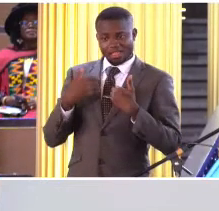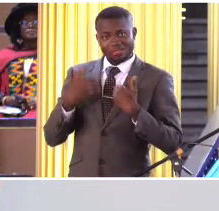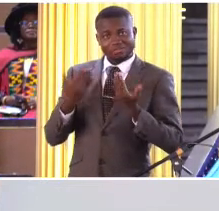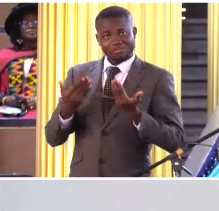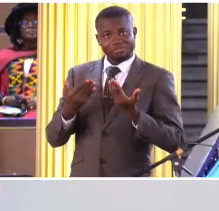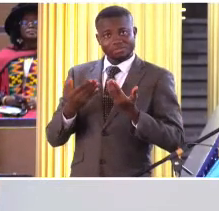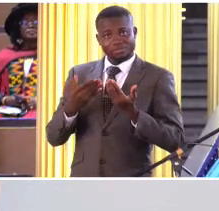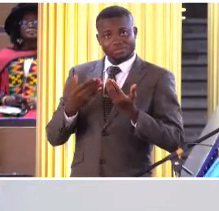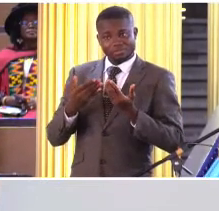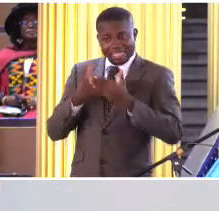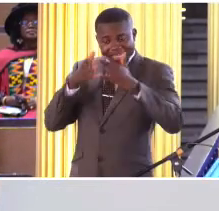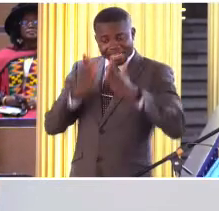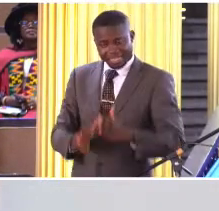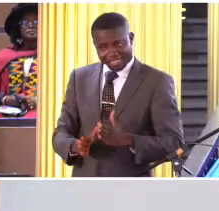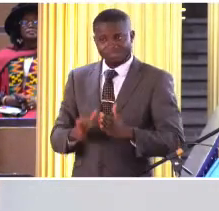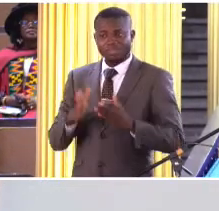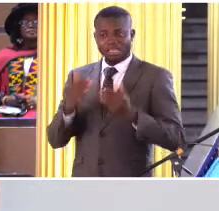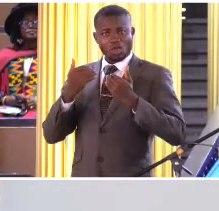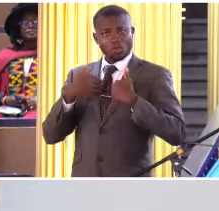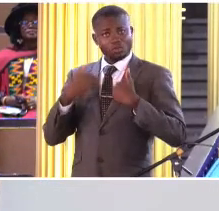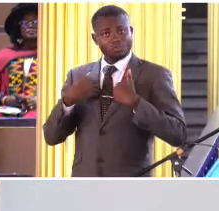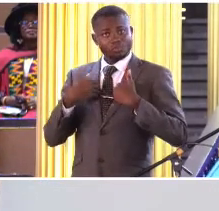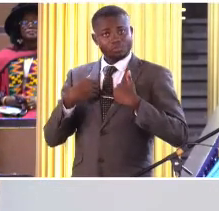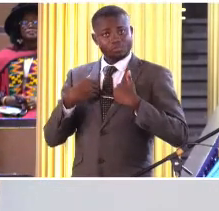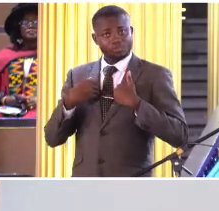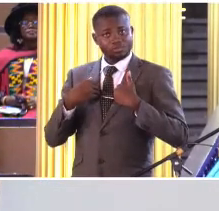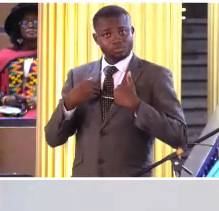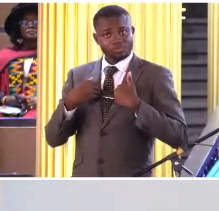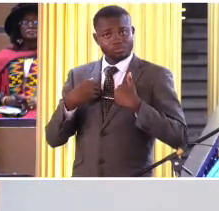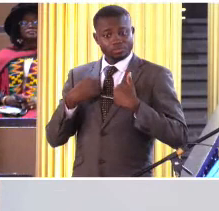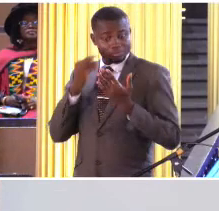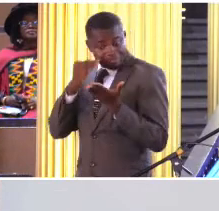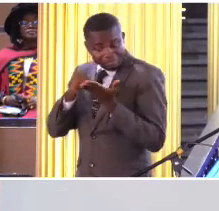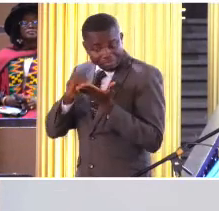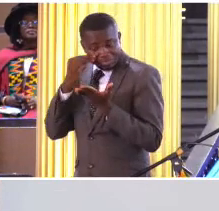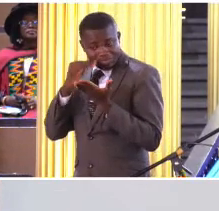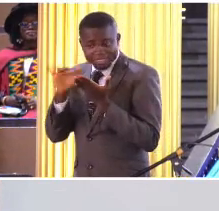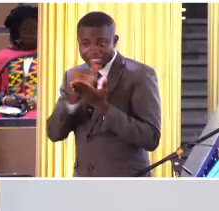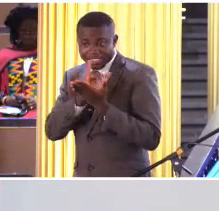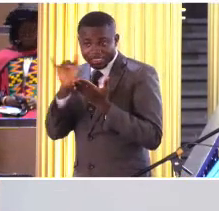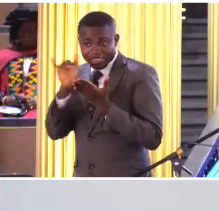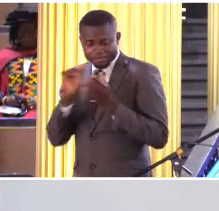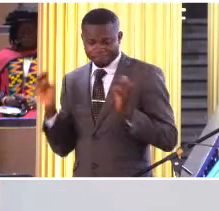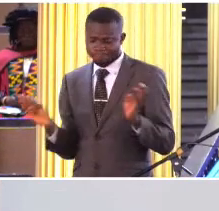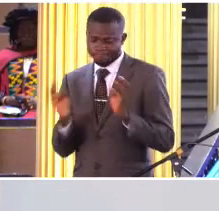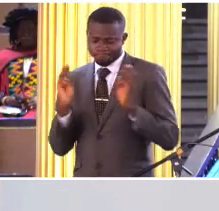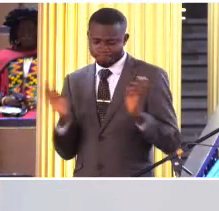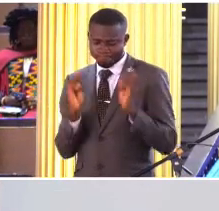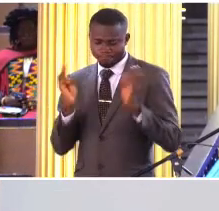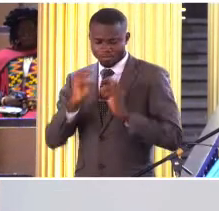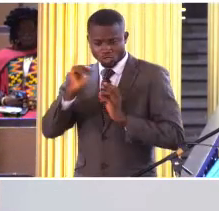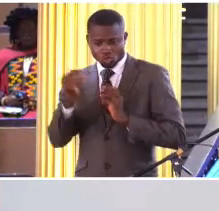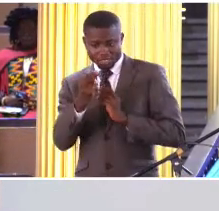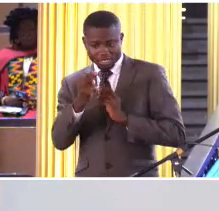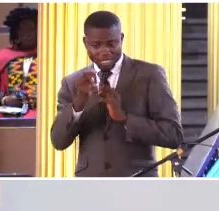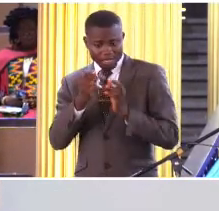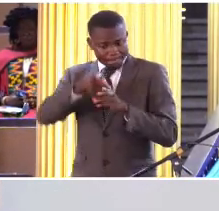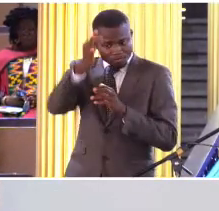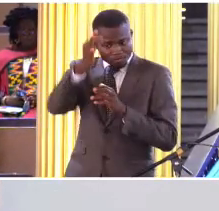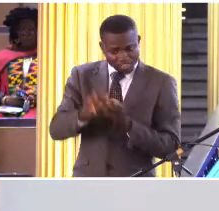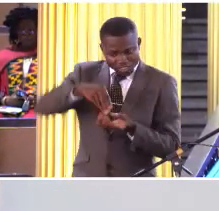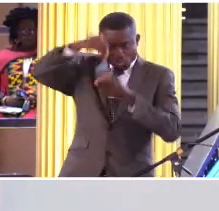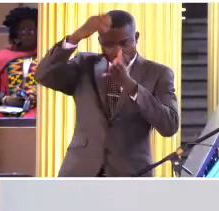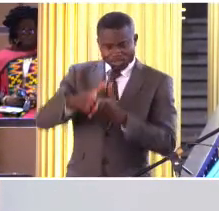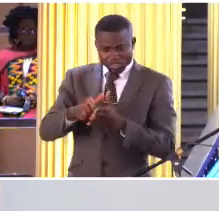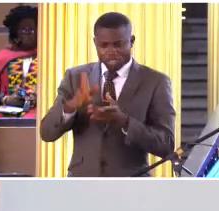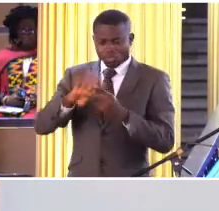team leader who has excelled in mentoring and motivating junior professionals and students to achieve